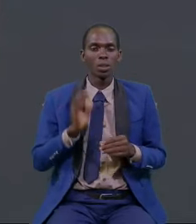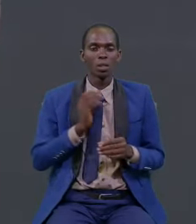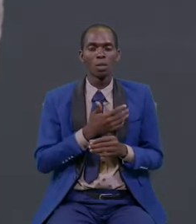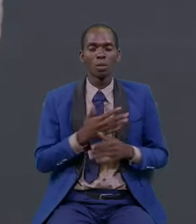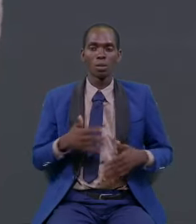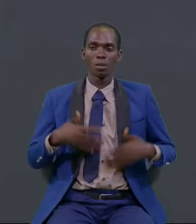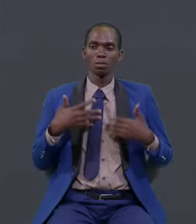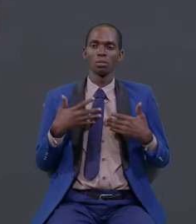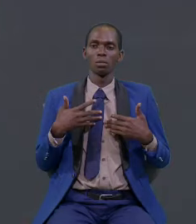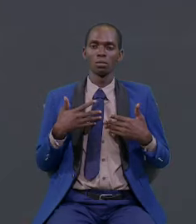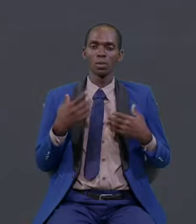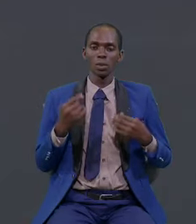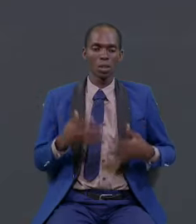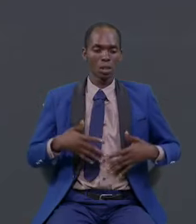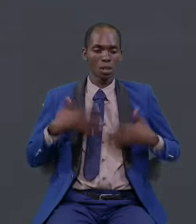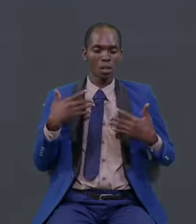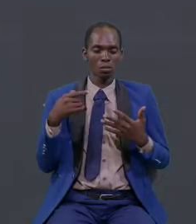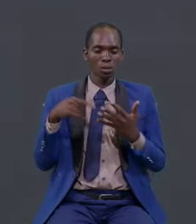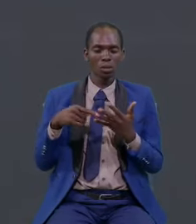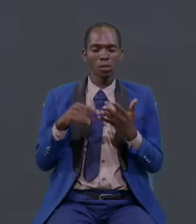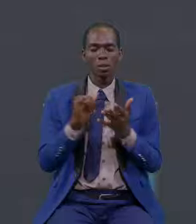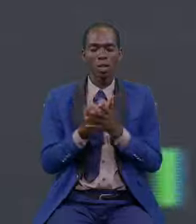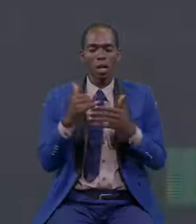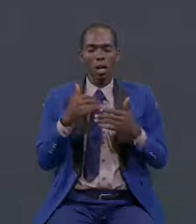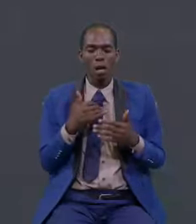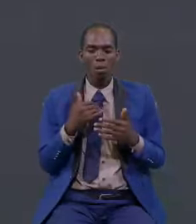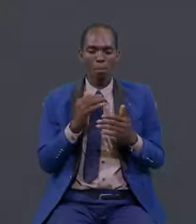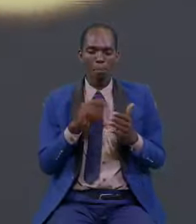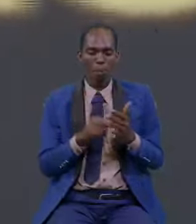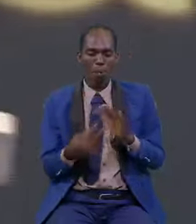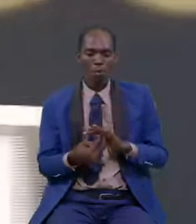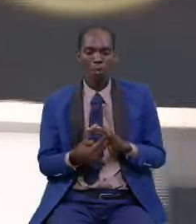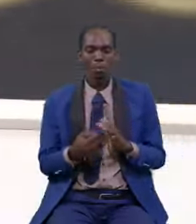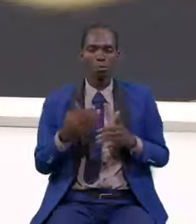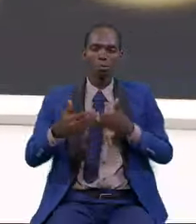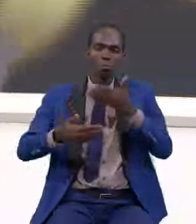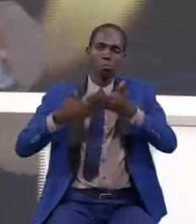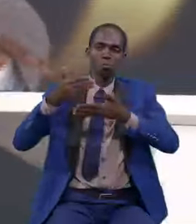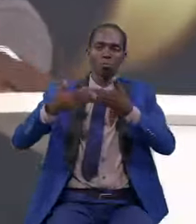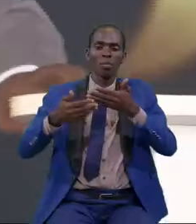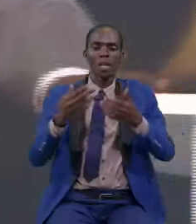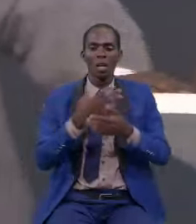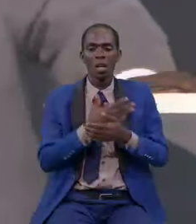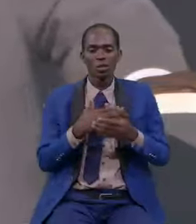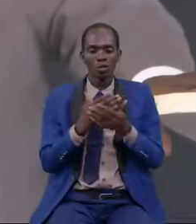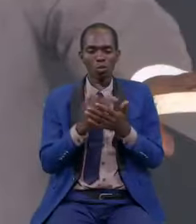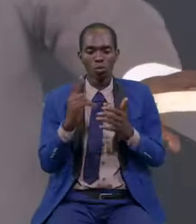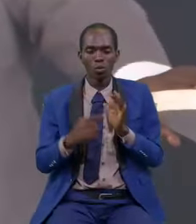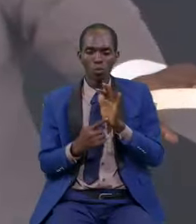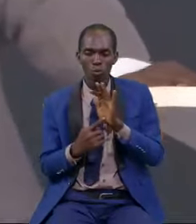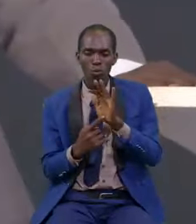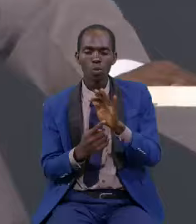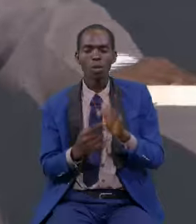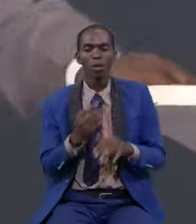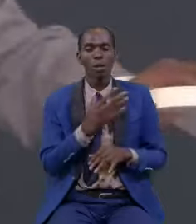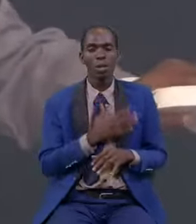has purpose, that has power, that has progress. Somebody comes and he shows himself he has the power